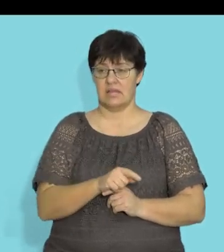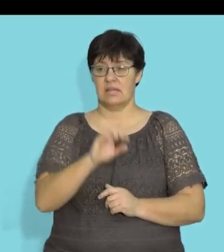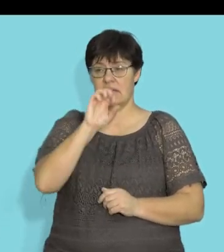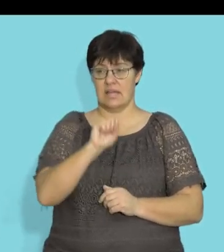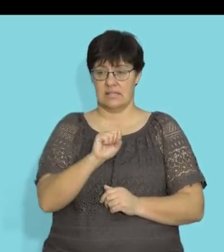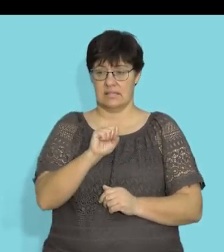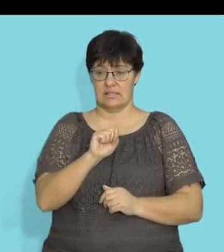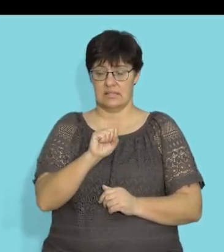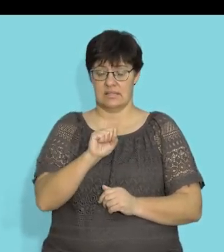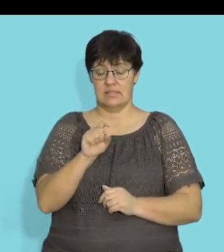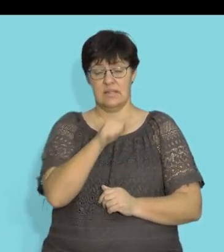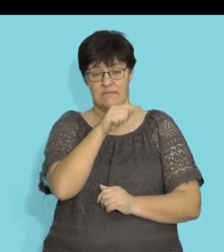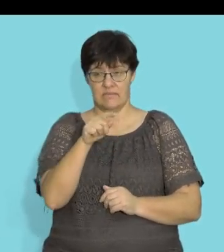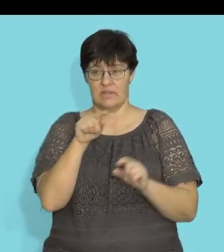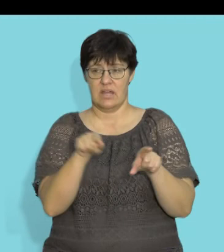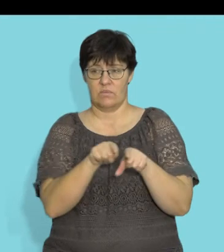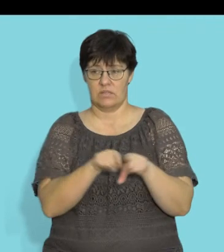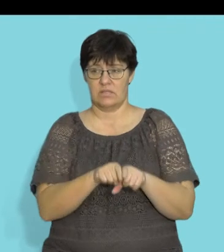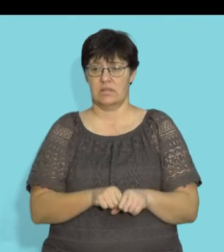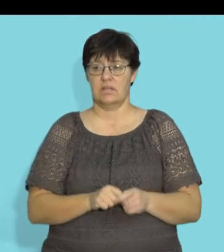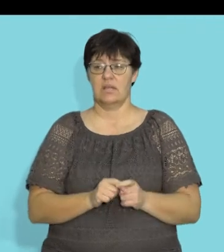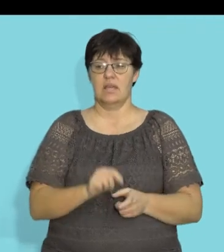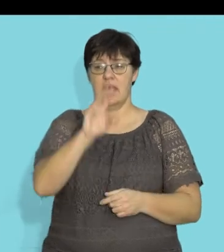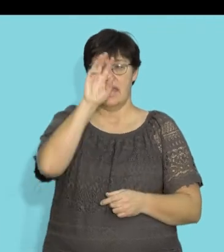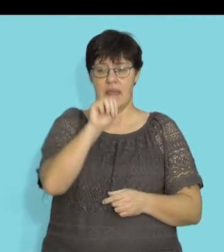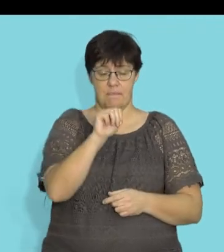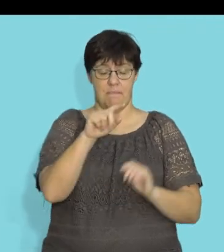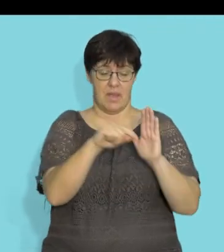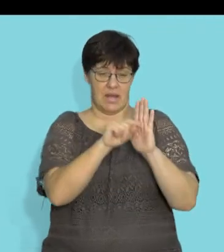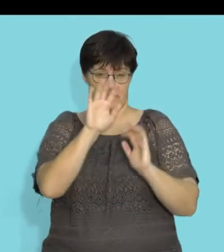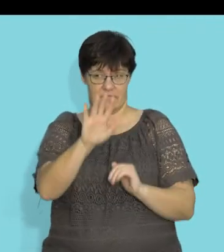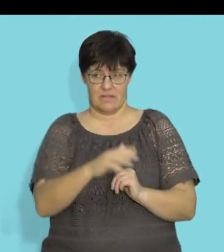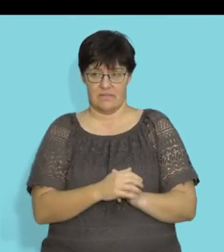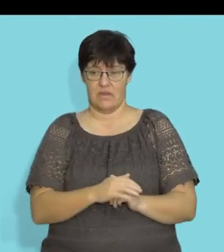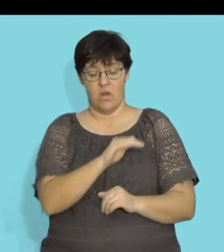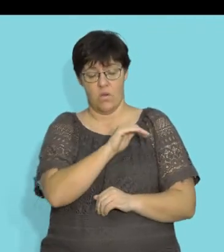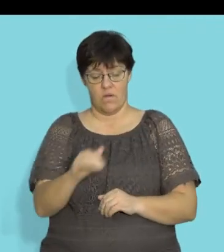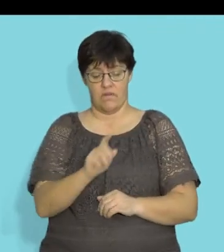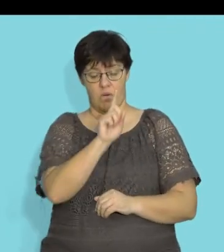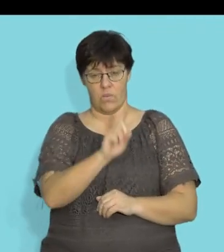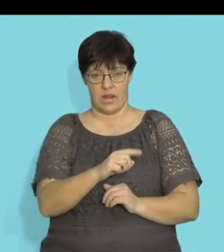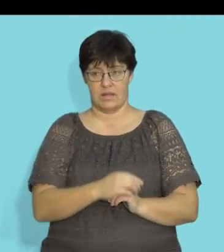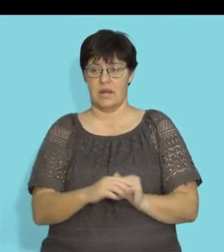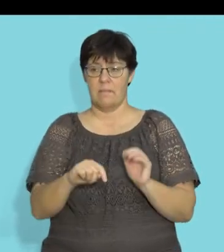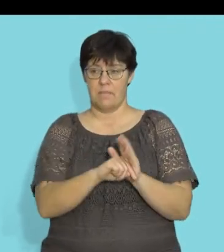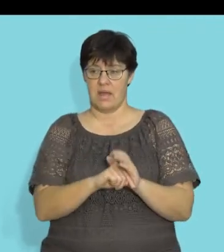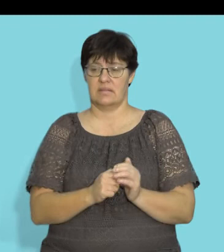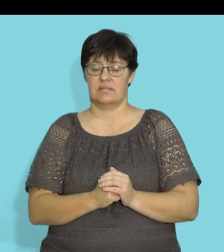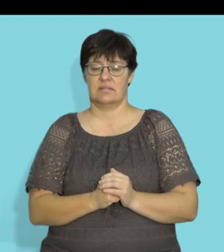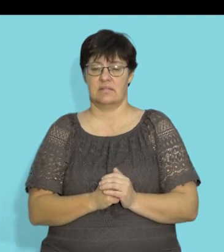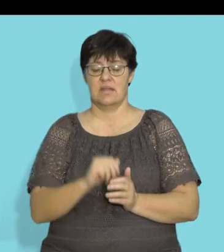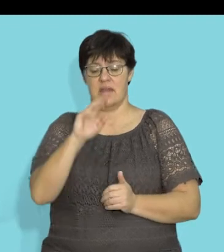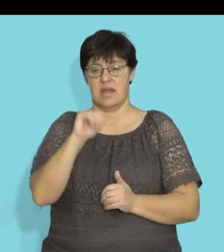sum to infinity will be equal to m minus 5 over 1